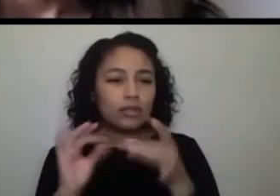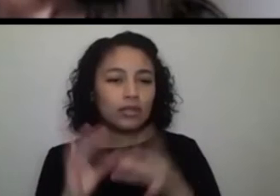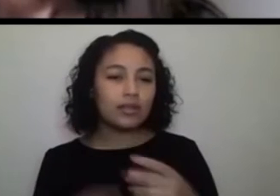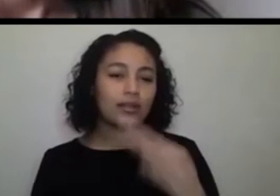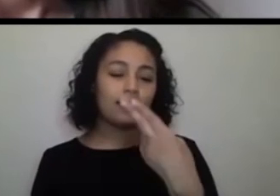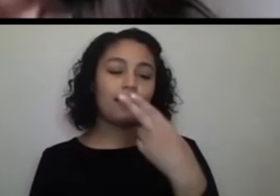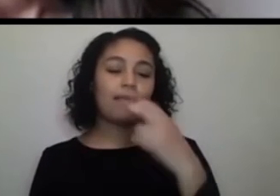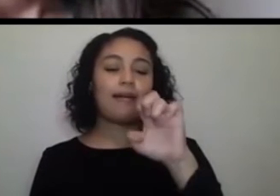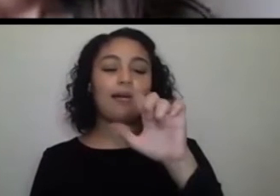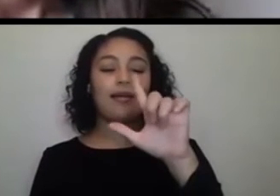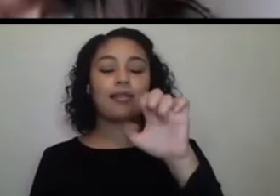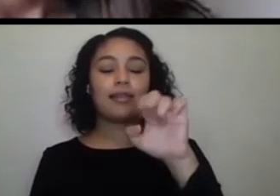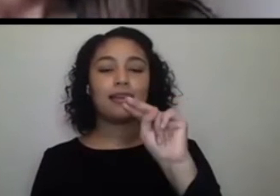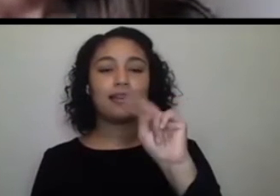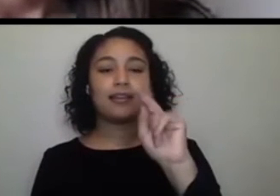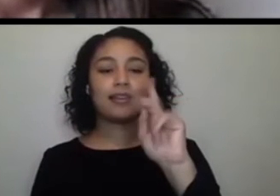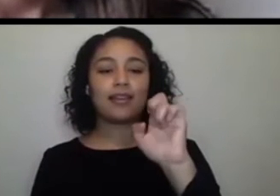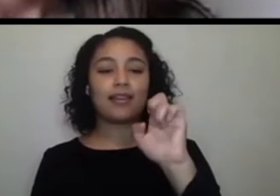So that's